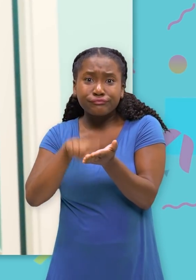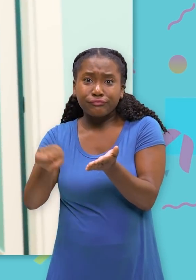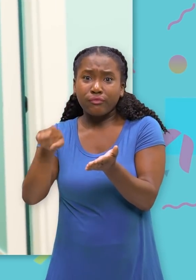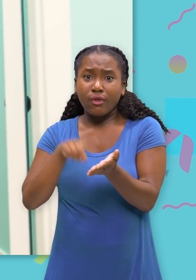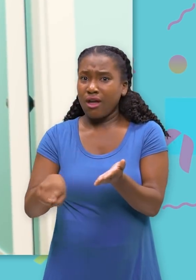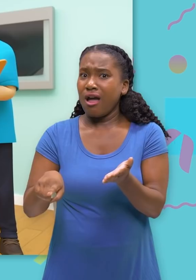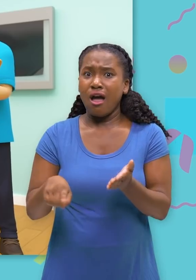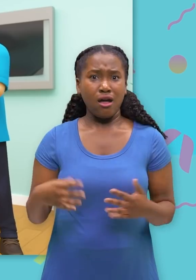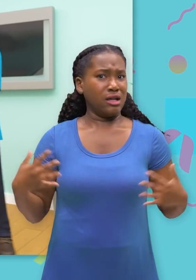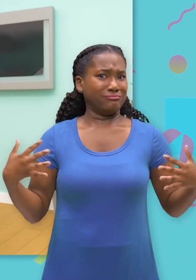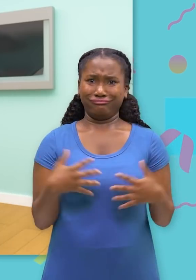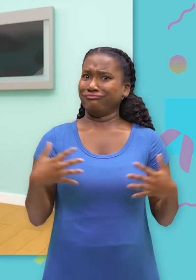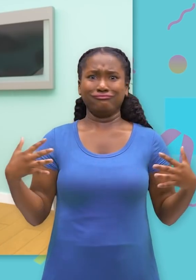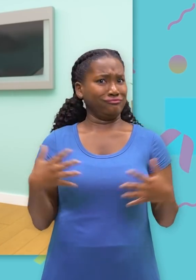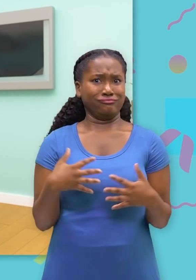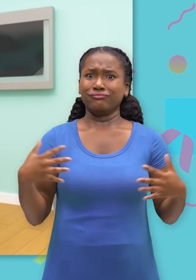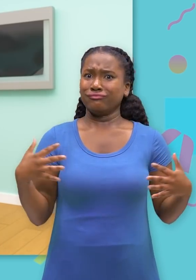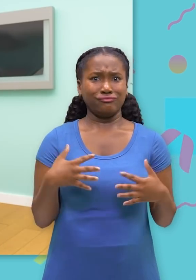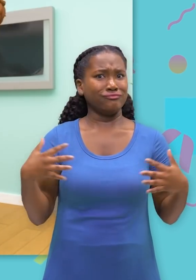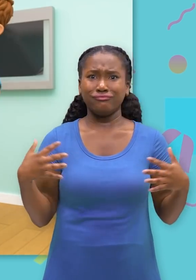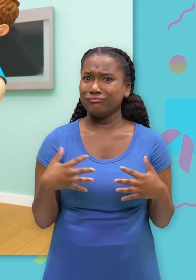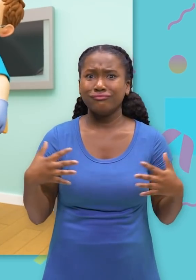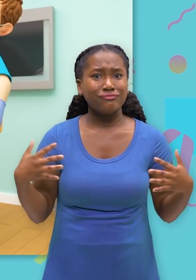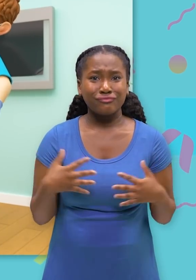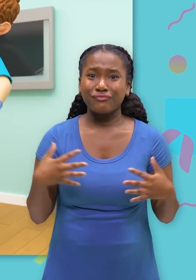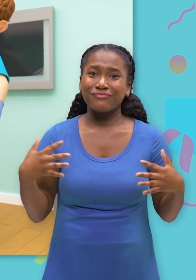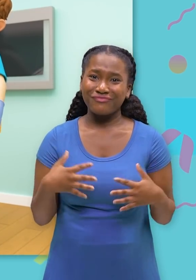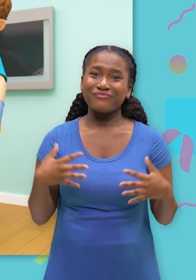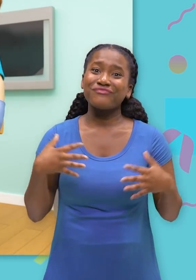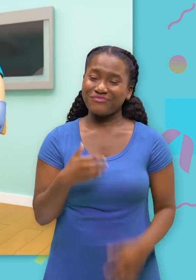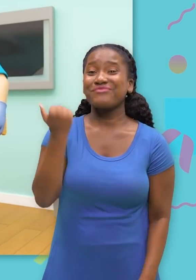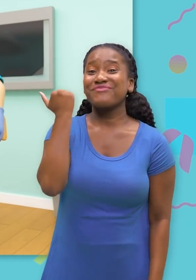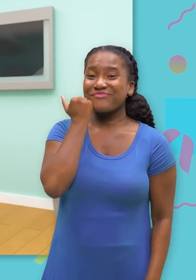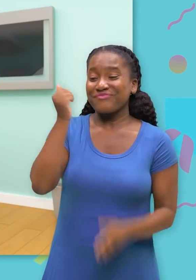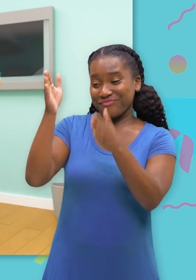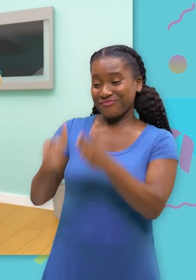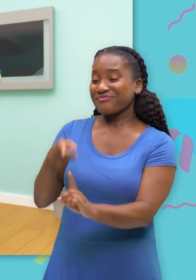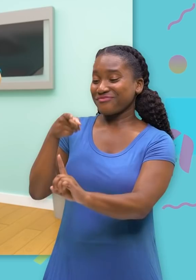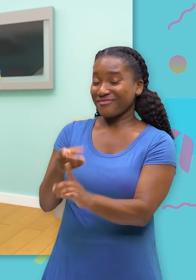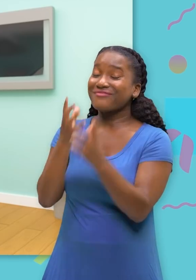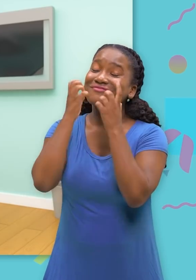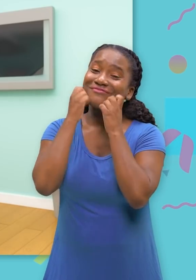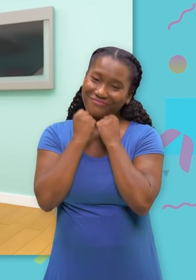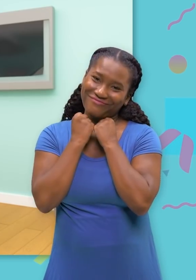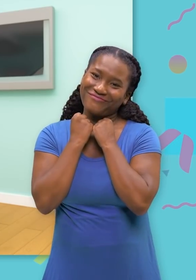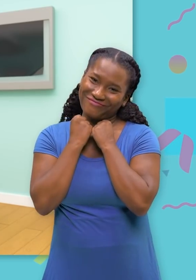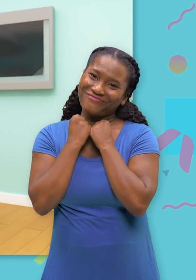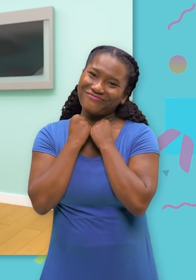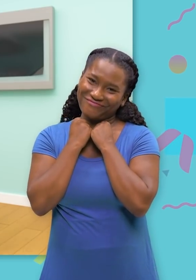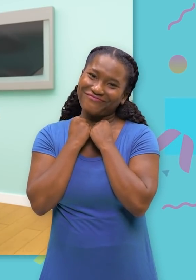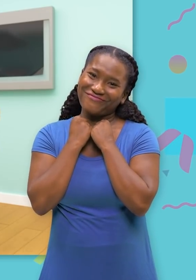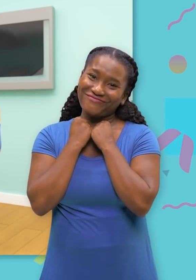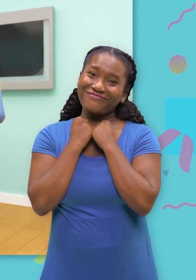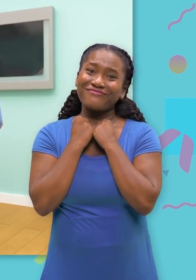get our teeth checked. I'm not scared, I'm not scared. Dentists really care,